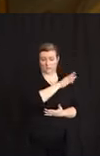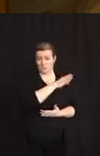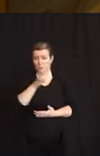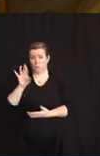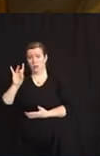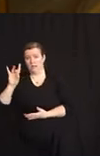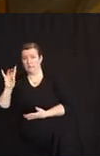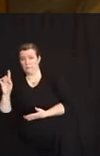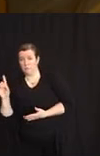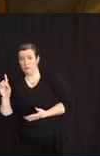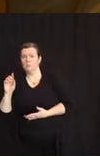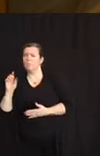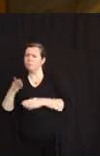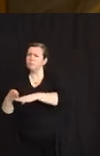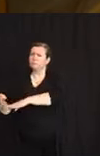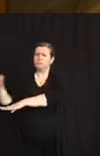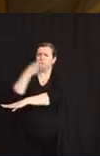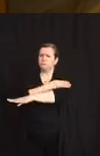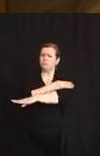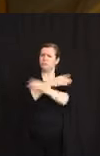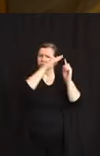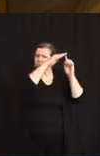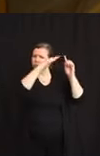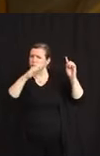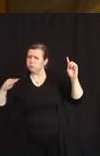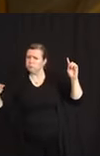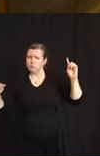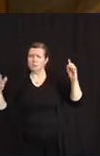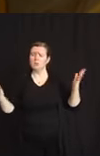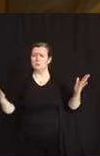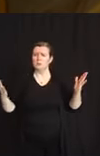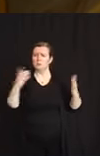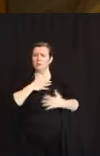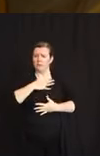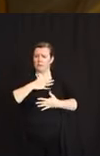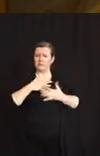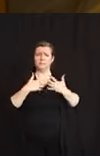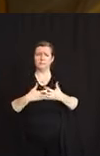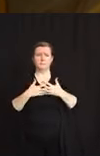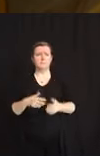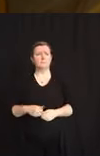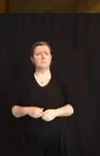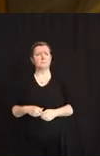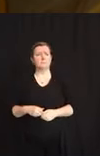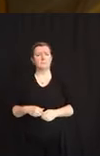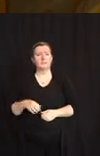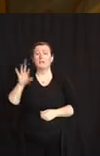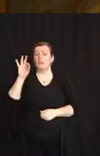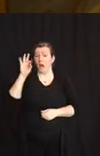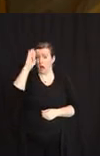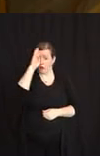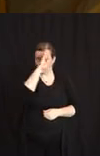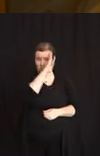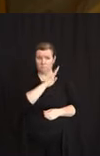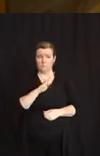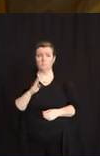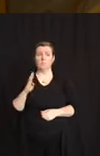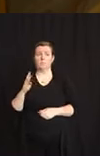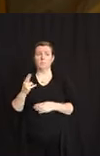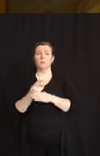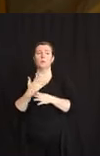had for quite some time. Last night, there were 9 hospitals on what we call divert. Most of